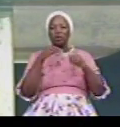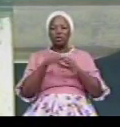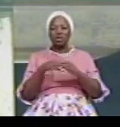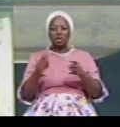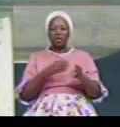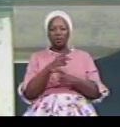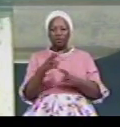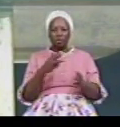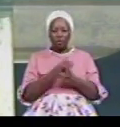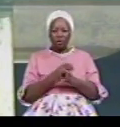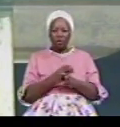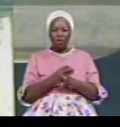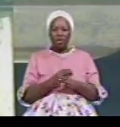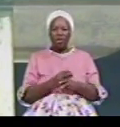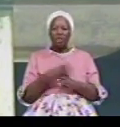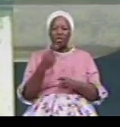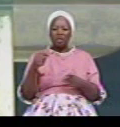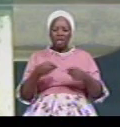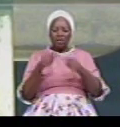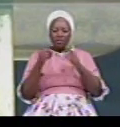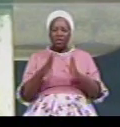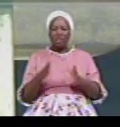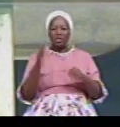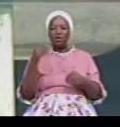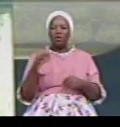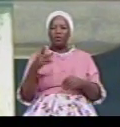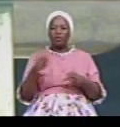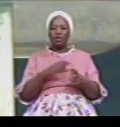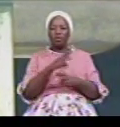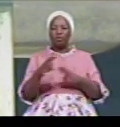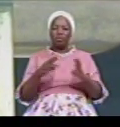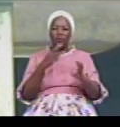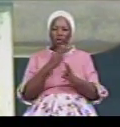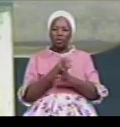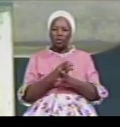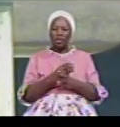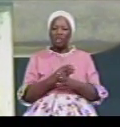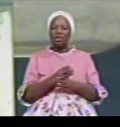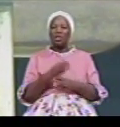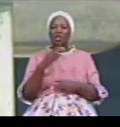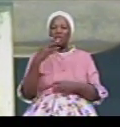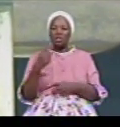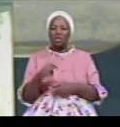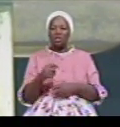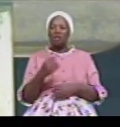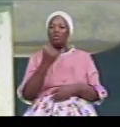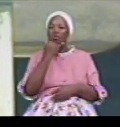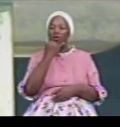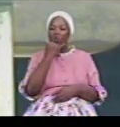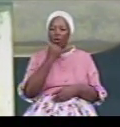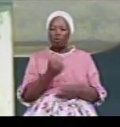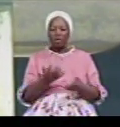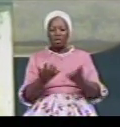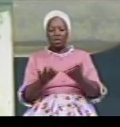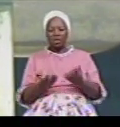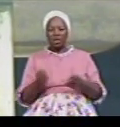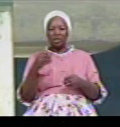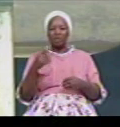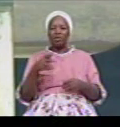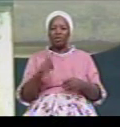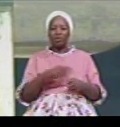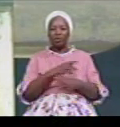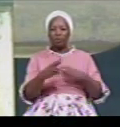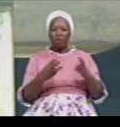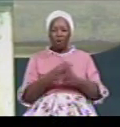world, the enmity of the world, the wrong desires of the world, the pride in